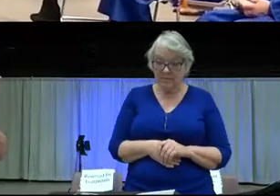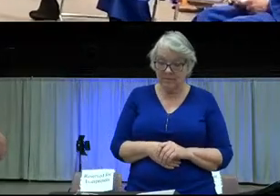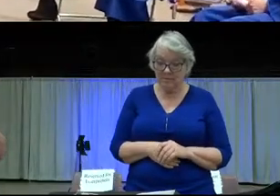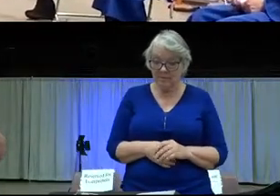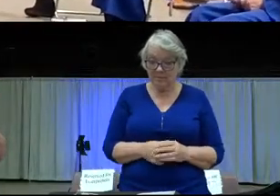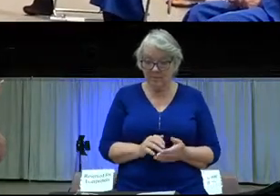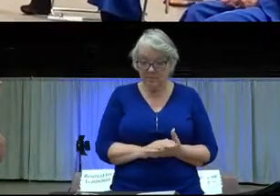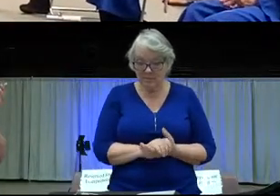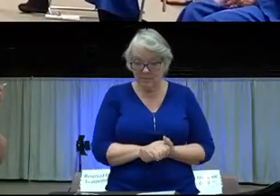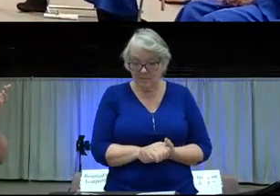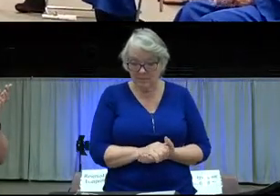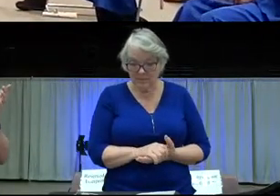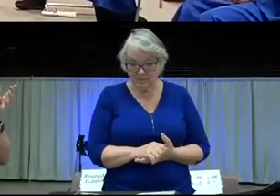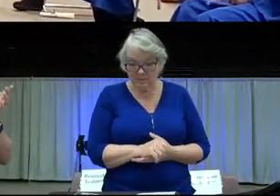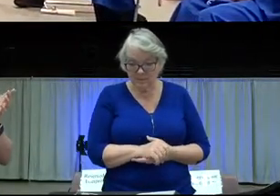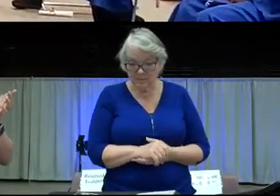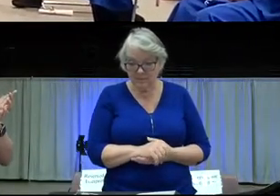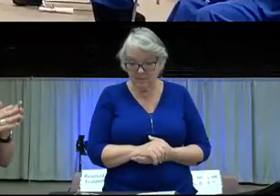Should I just leave my mask on?